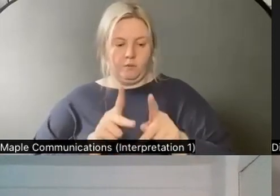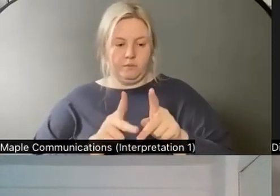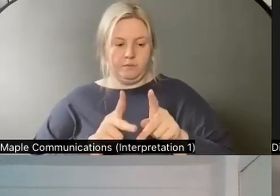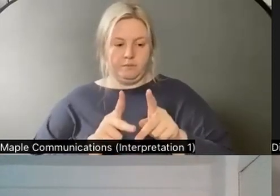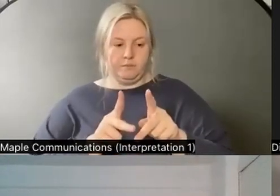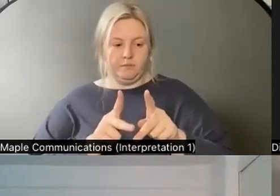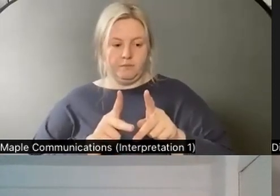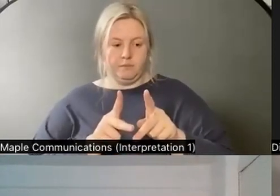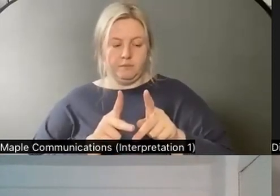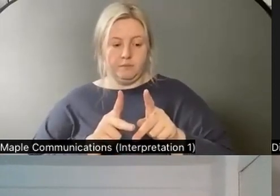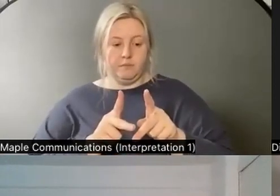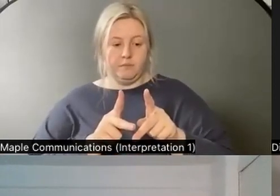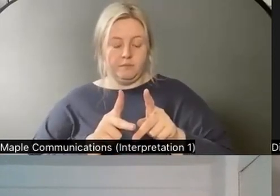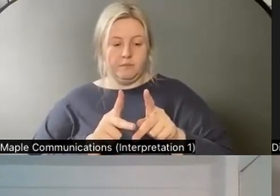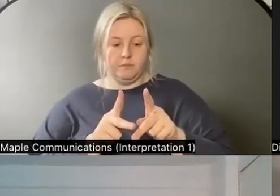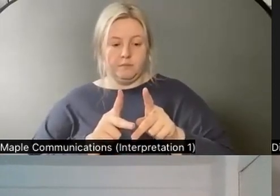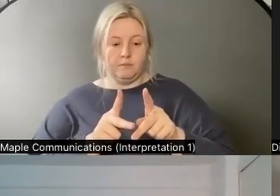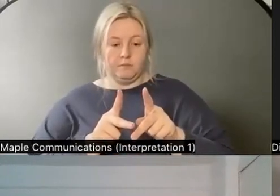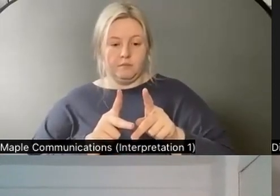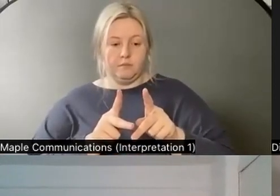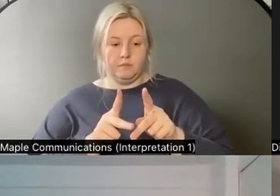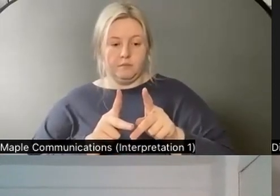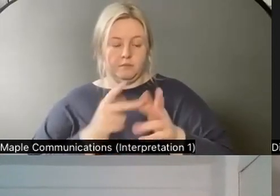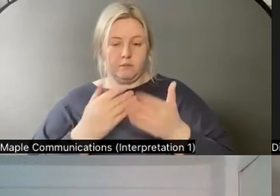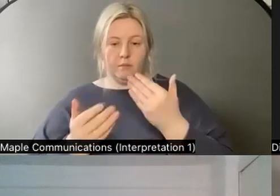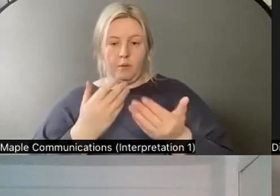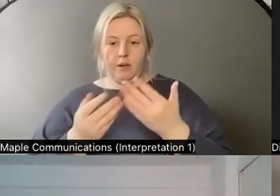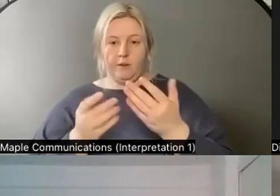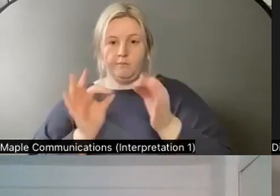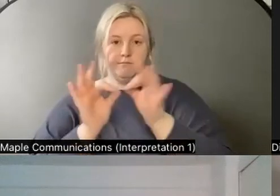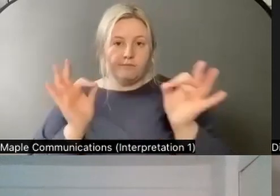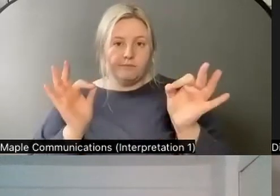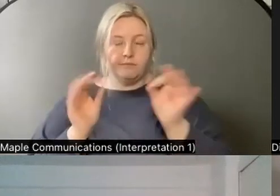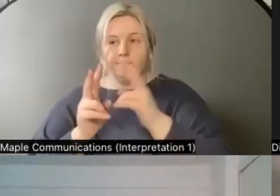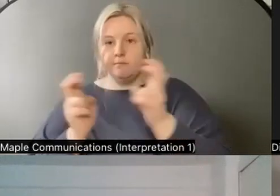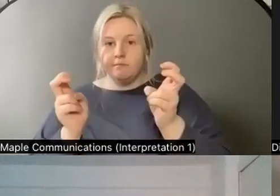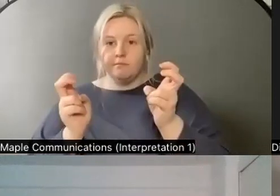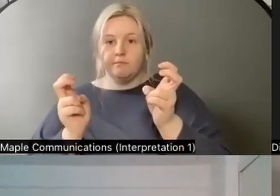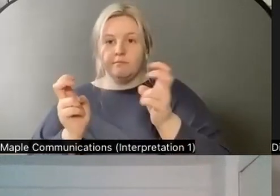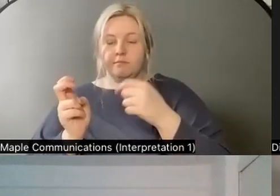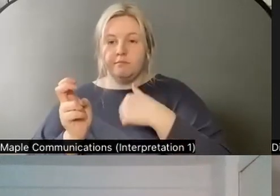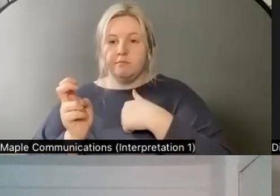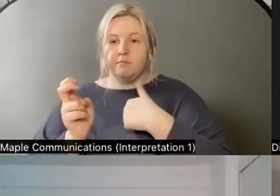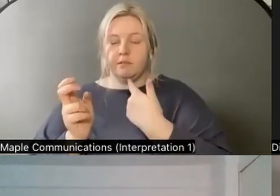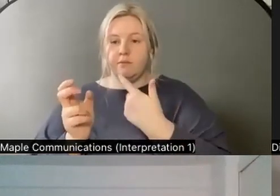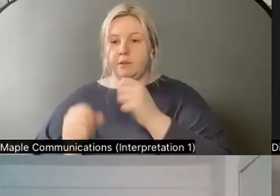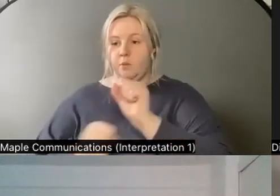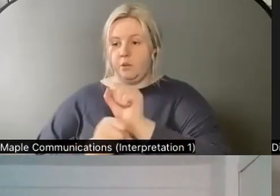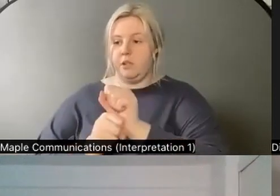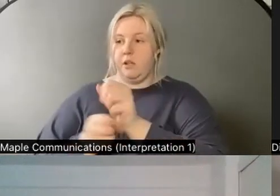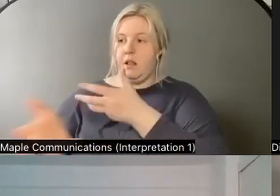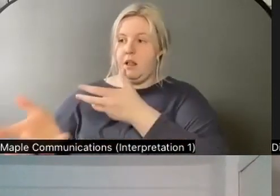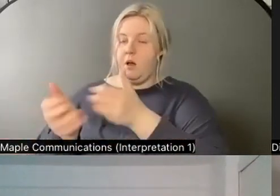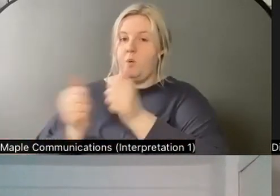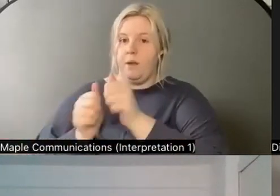you might whatever phrase you'd want to use, at least been most also physician for people who've